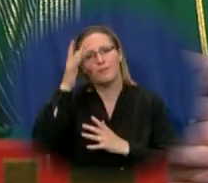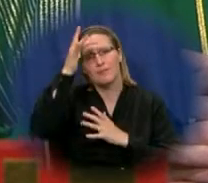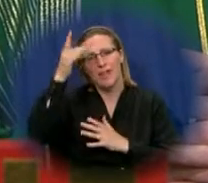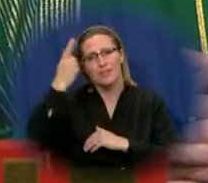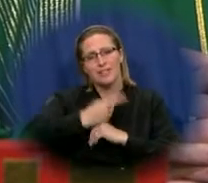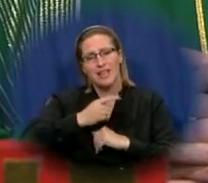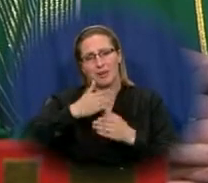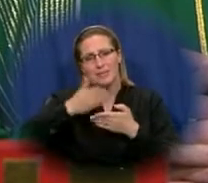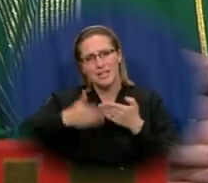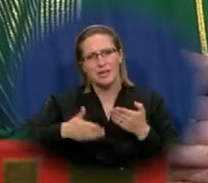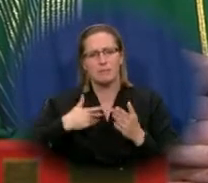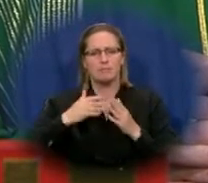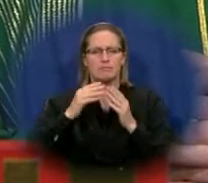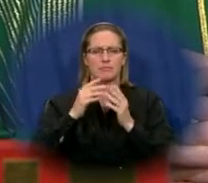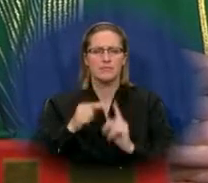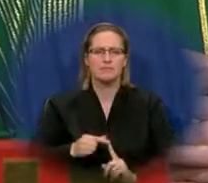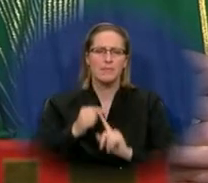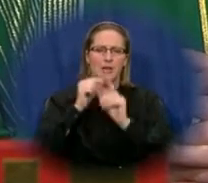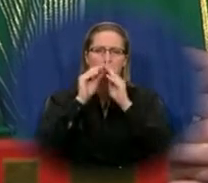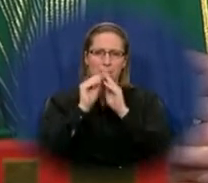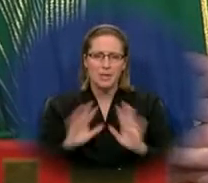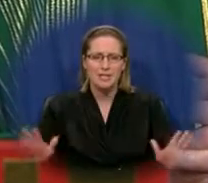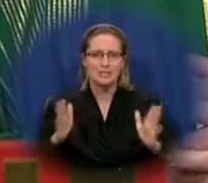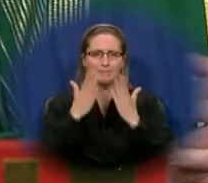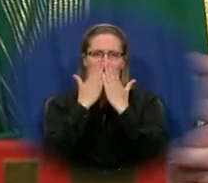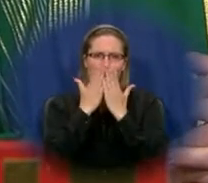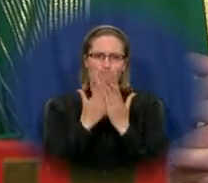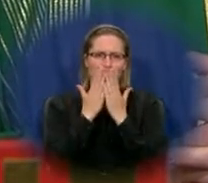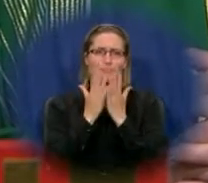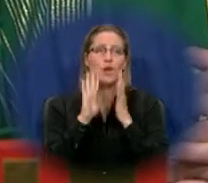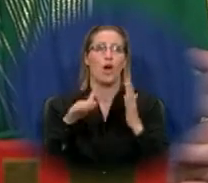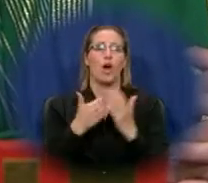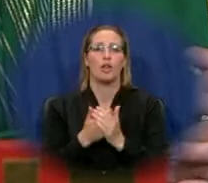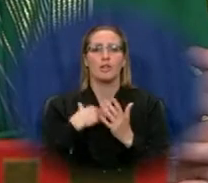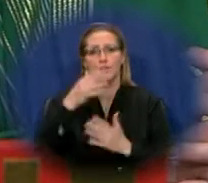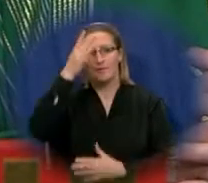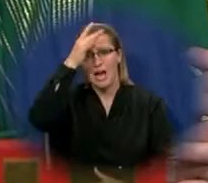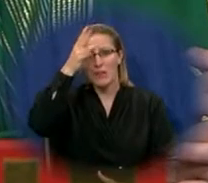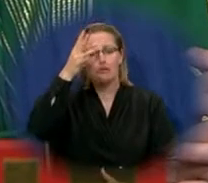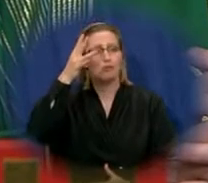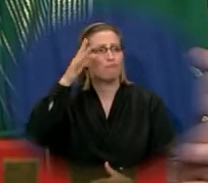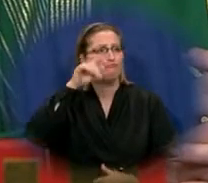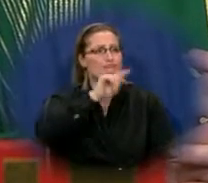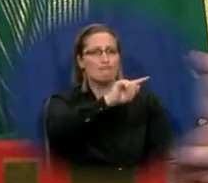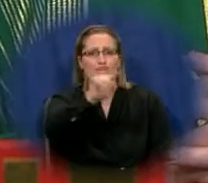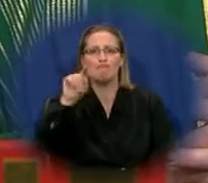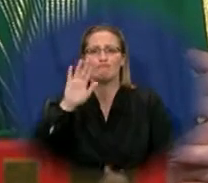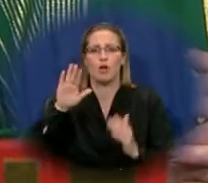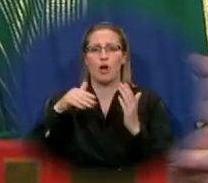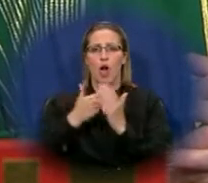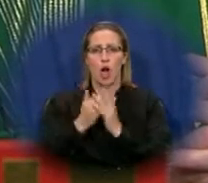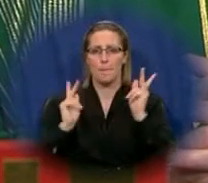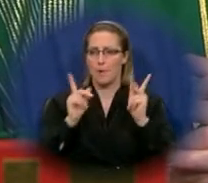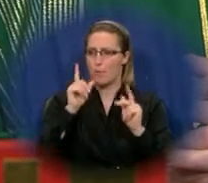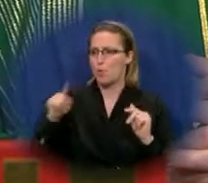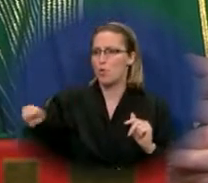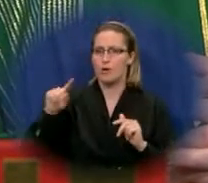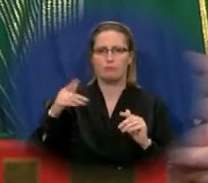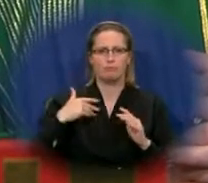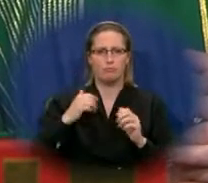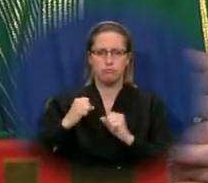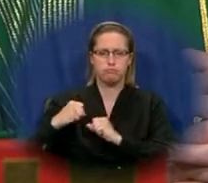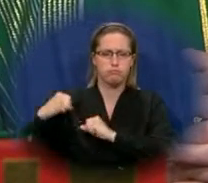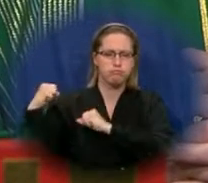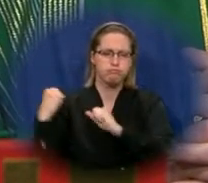special blessedness and goodness and gratitude to all of our fathers and all of those who have been such a